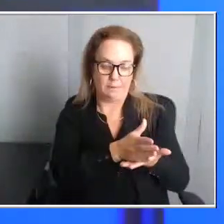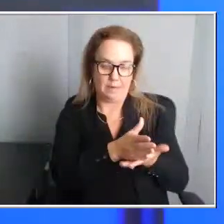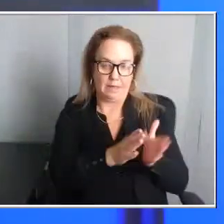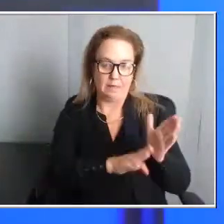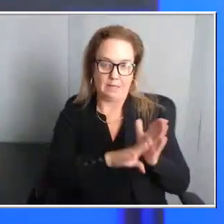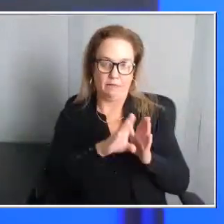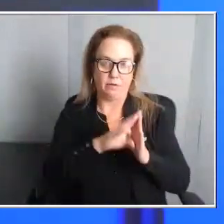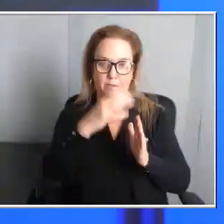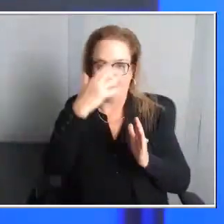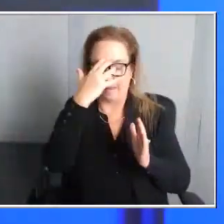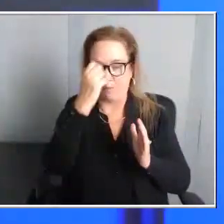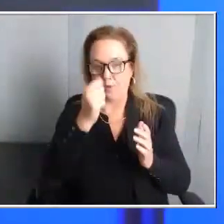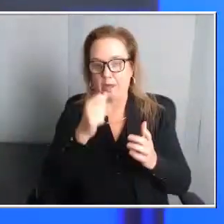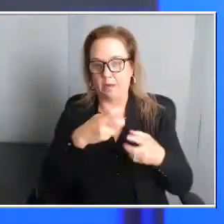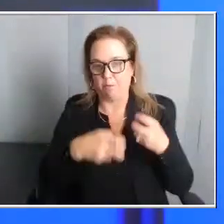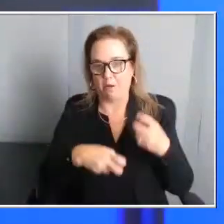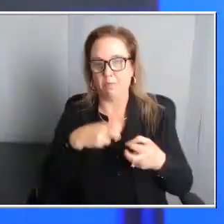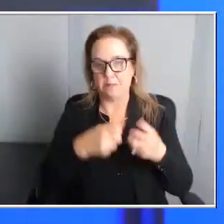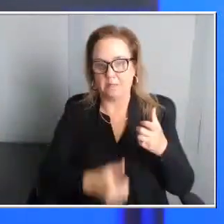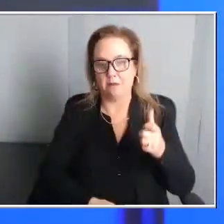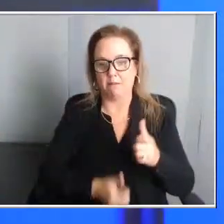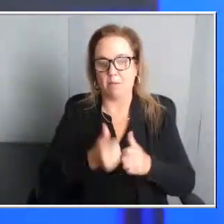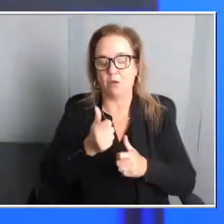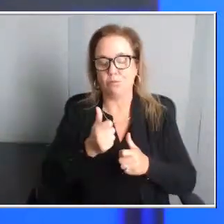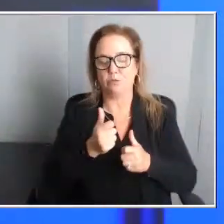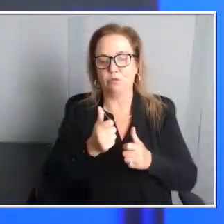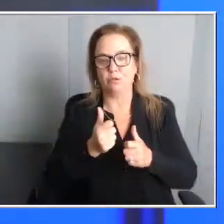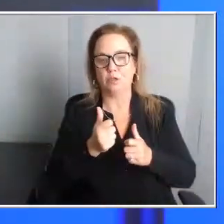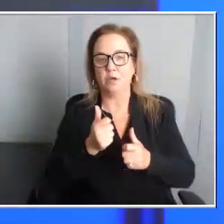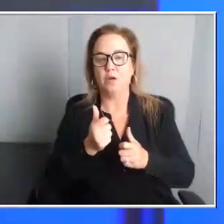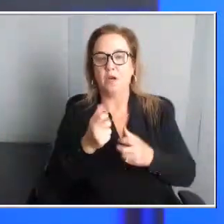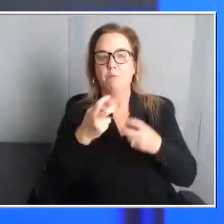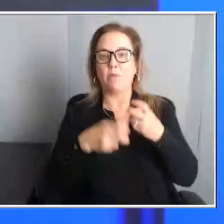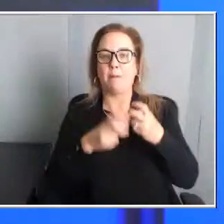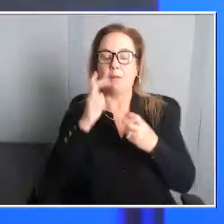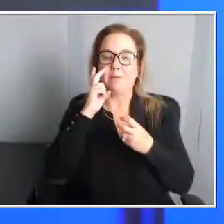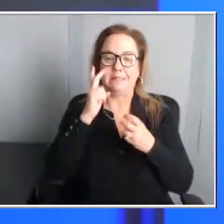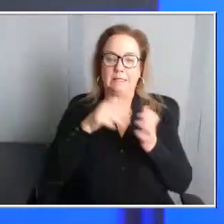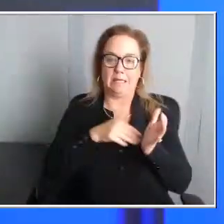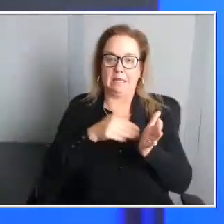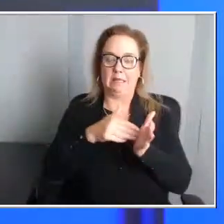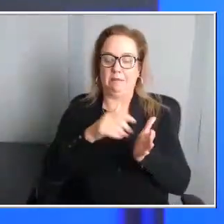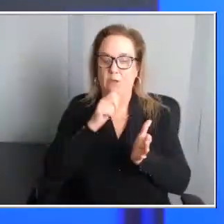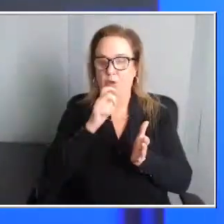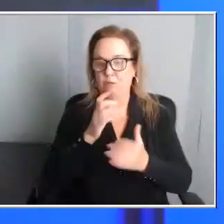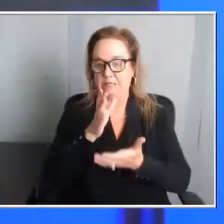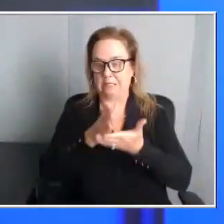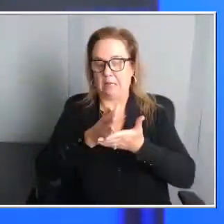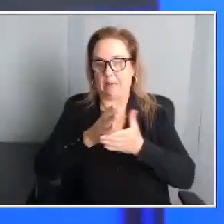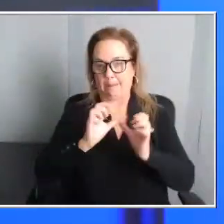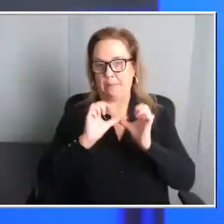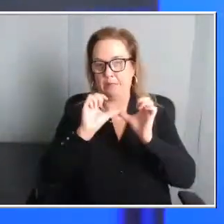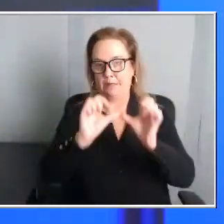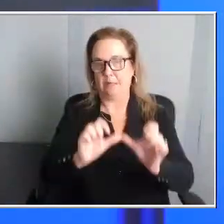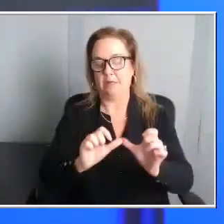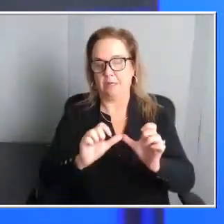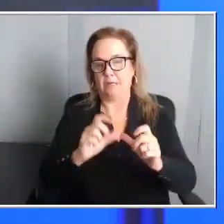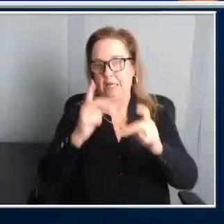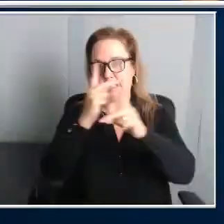memory problems. That's probably the most common issue that we find long term. And if you don't stop them, that can just kind of gradually get